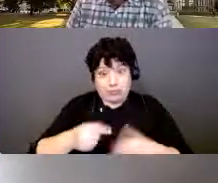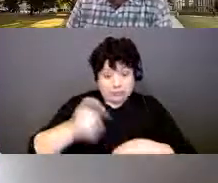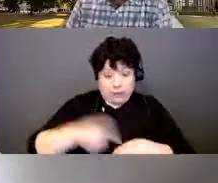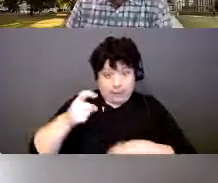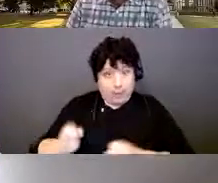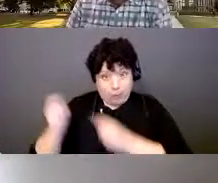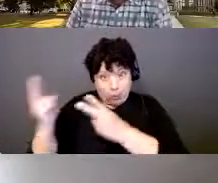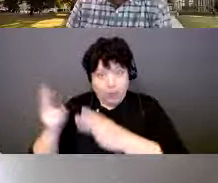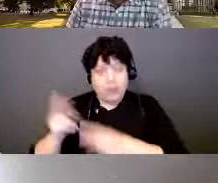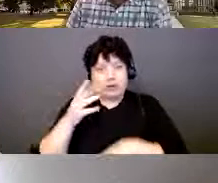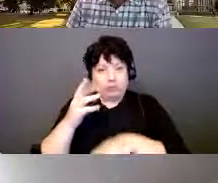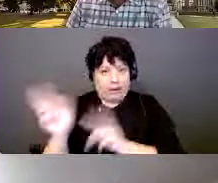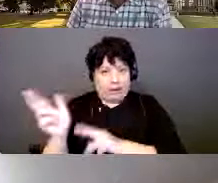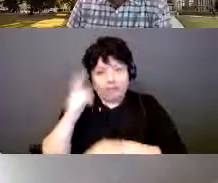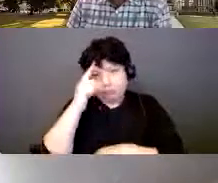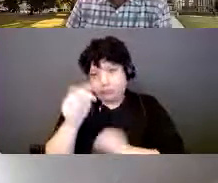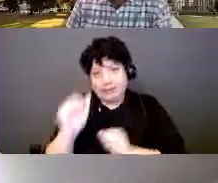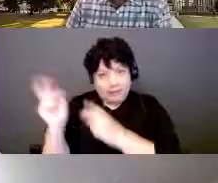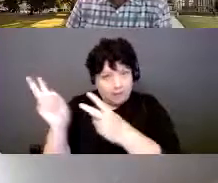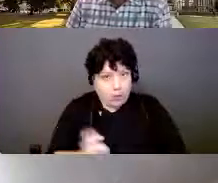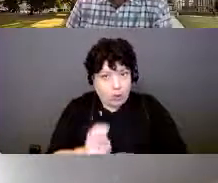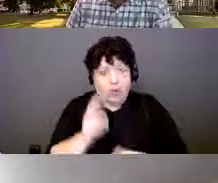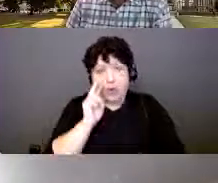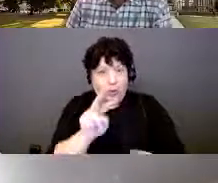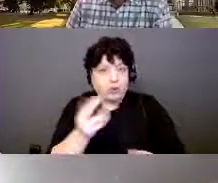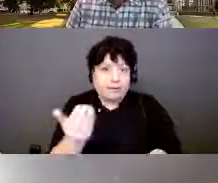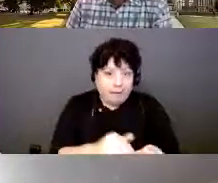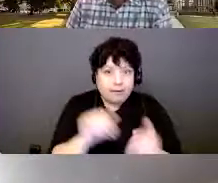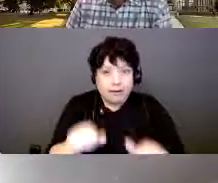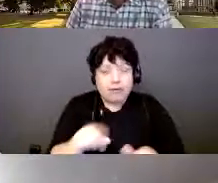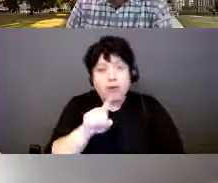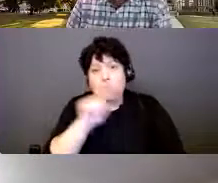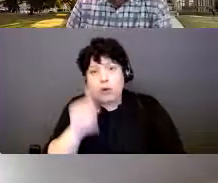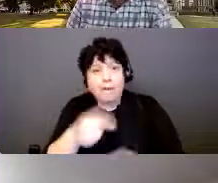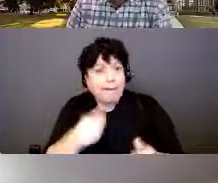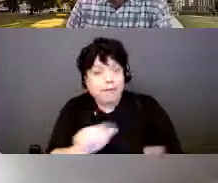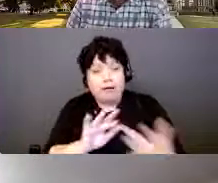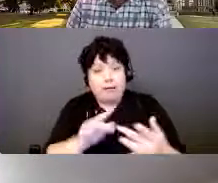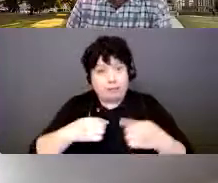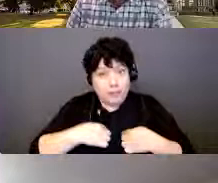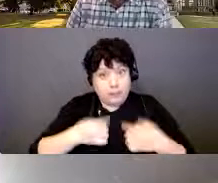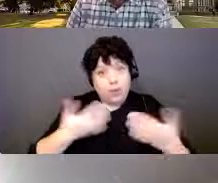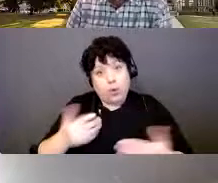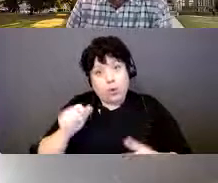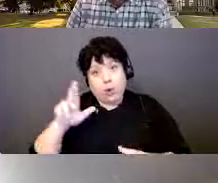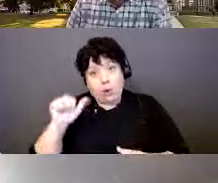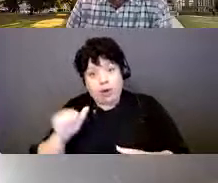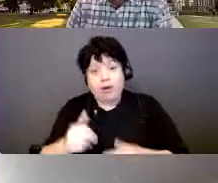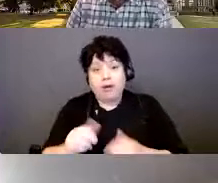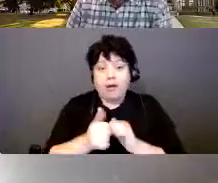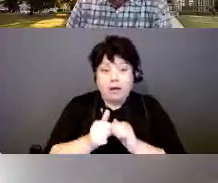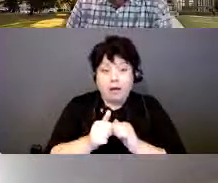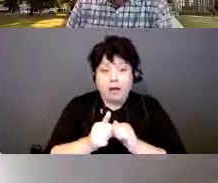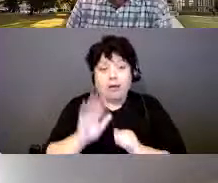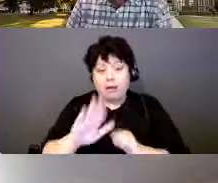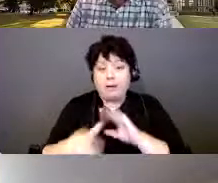you to download and view. If you have any questions, you can contact myself or my colleague Laura. Here's our contact